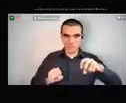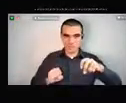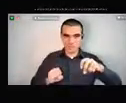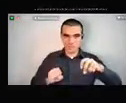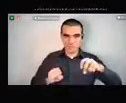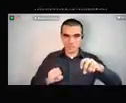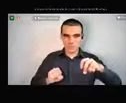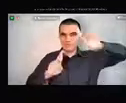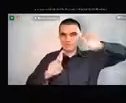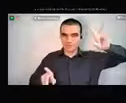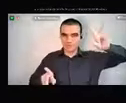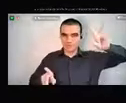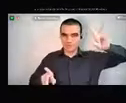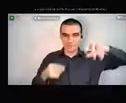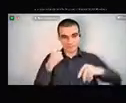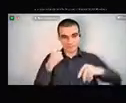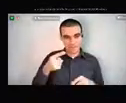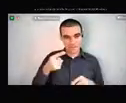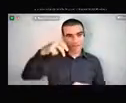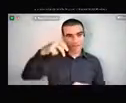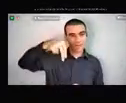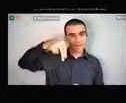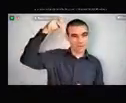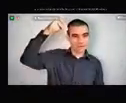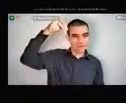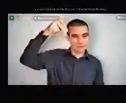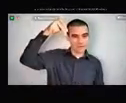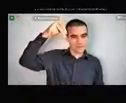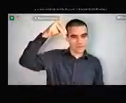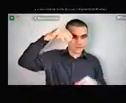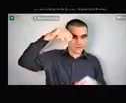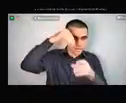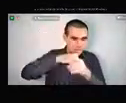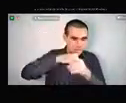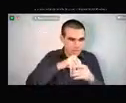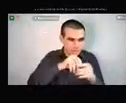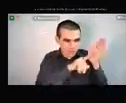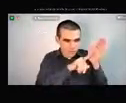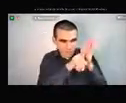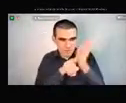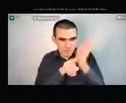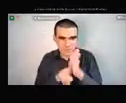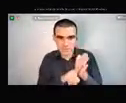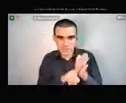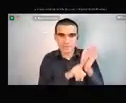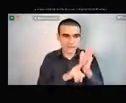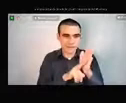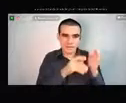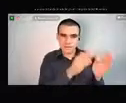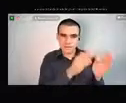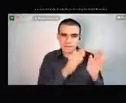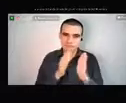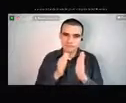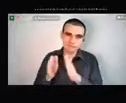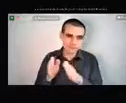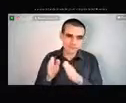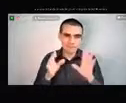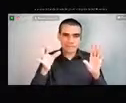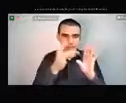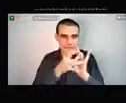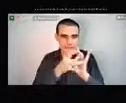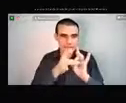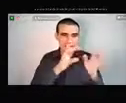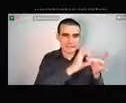have huge differences. When we look at the north, and if we consider these processes that